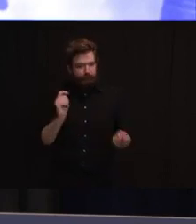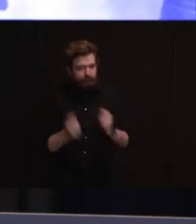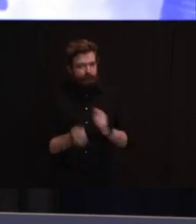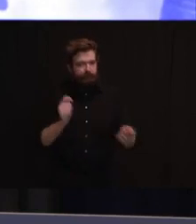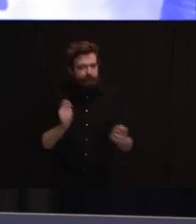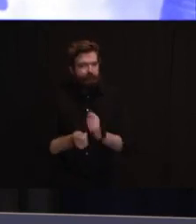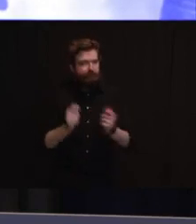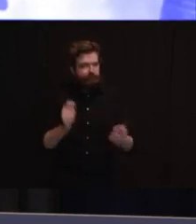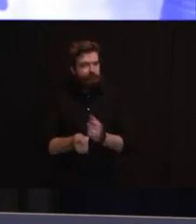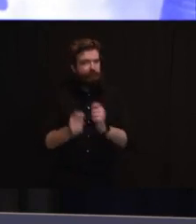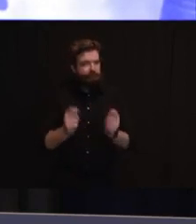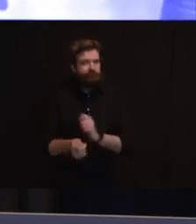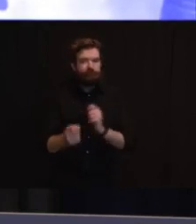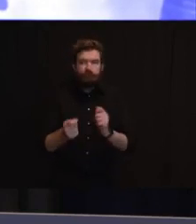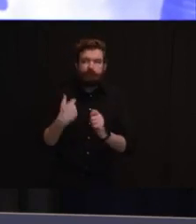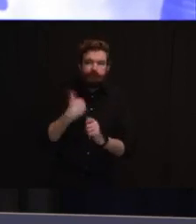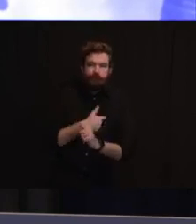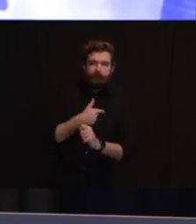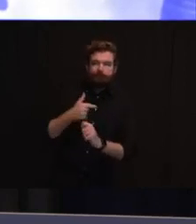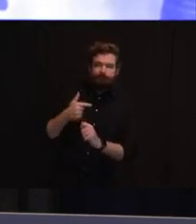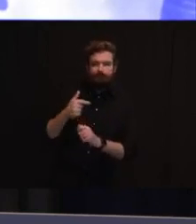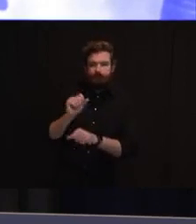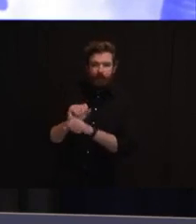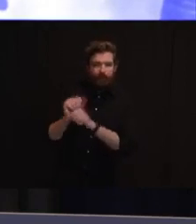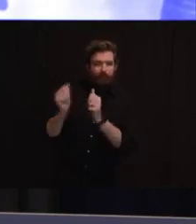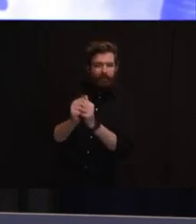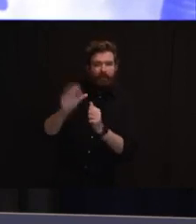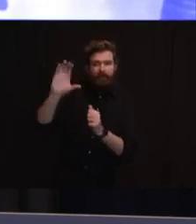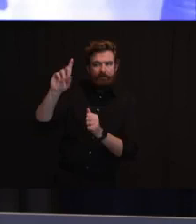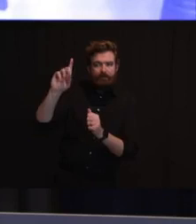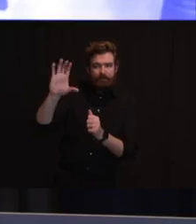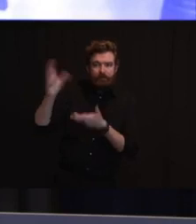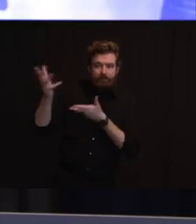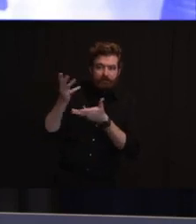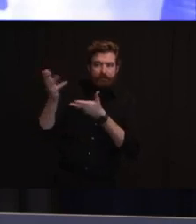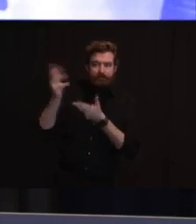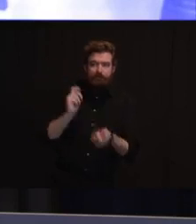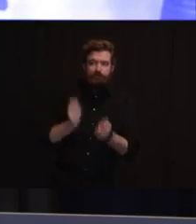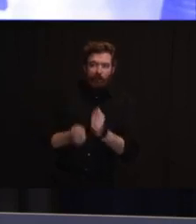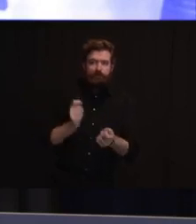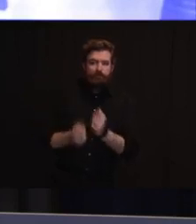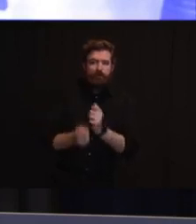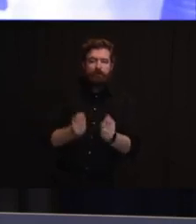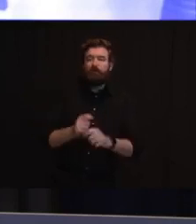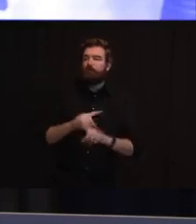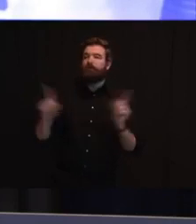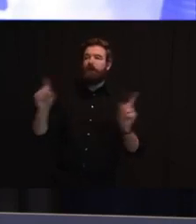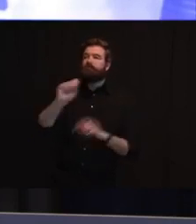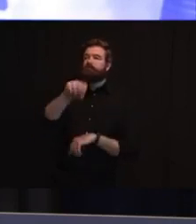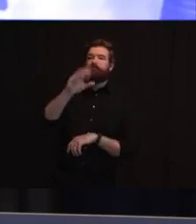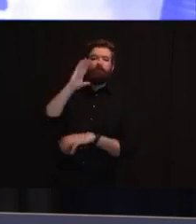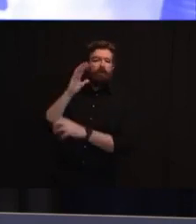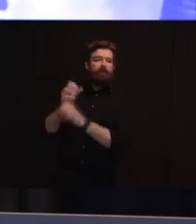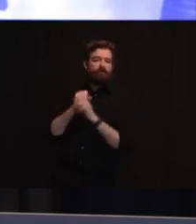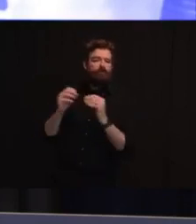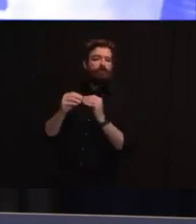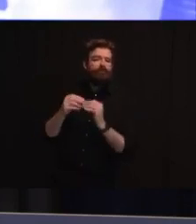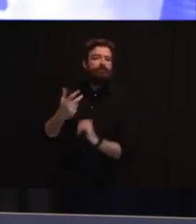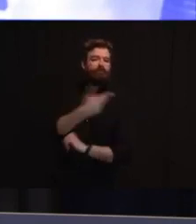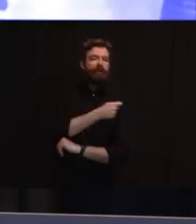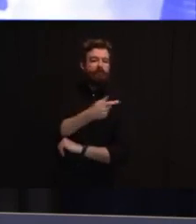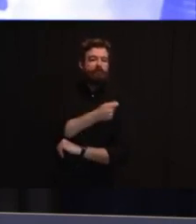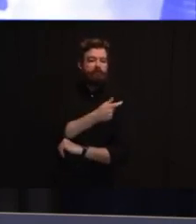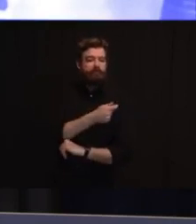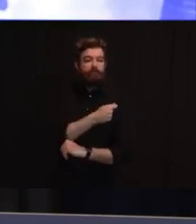hopefully, for more vaccines. We are continuing to expand our network of dispensing sites, including the